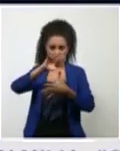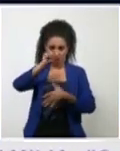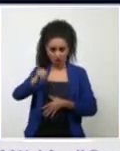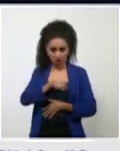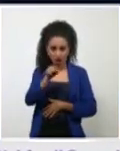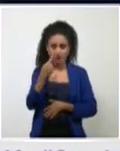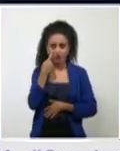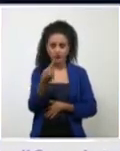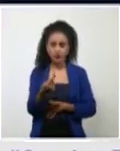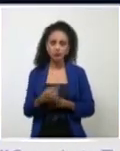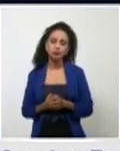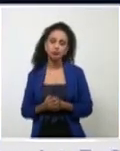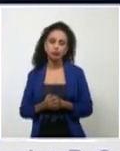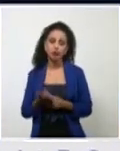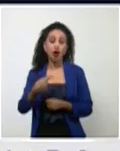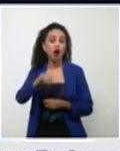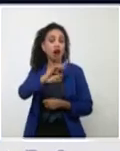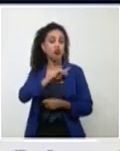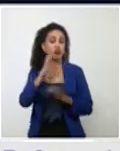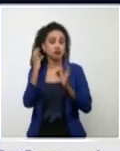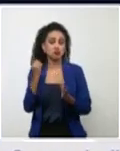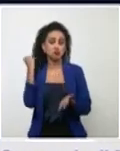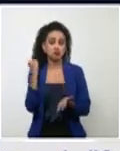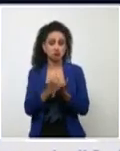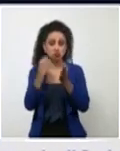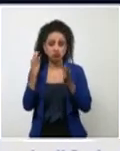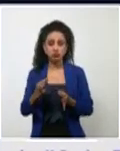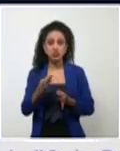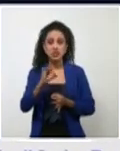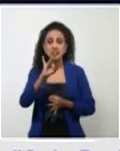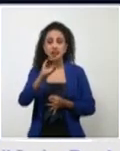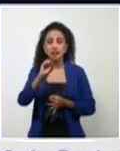Turning to the region of Americas,